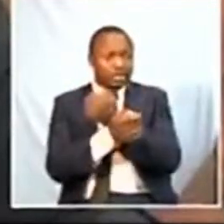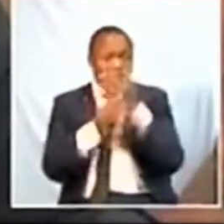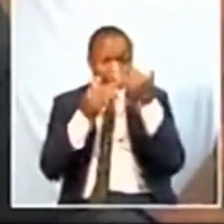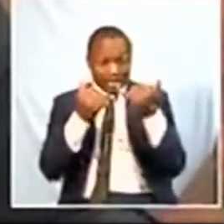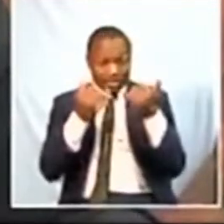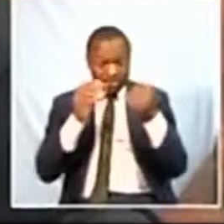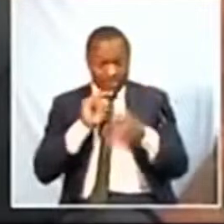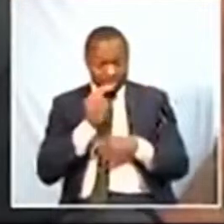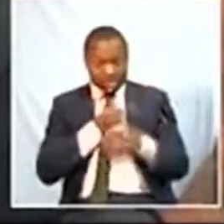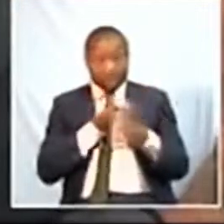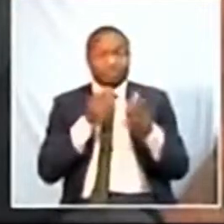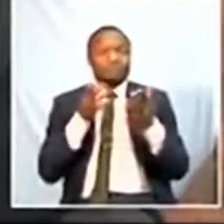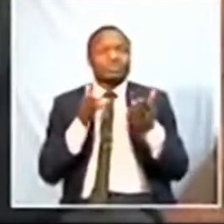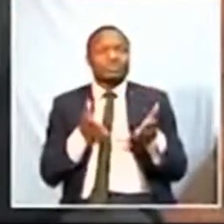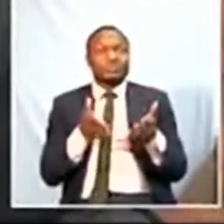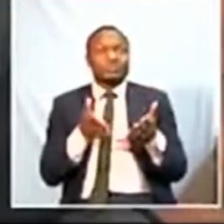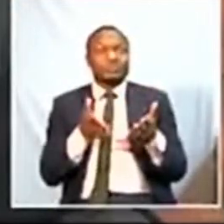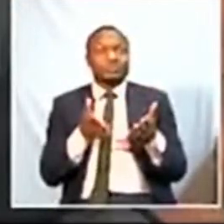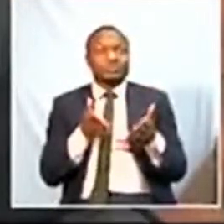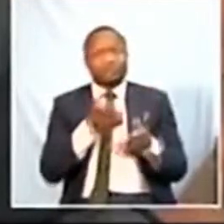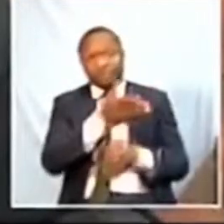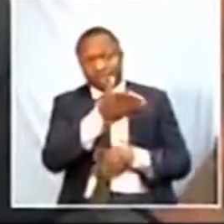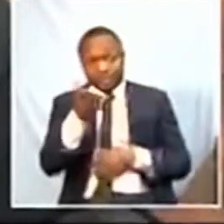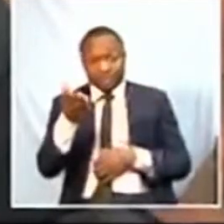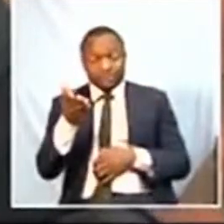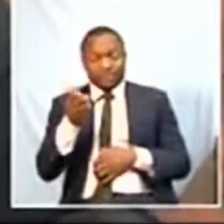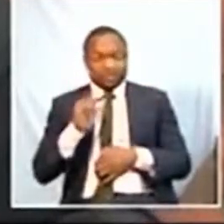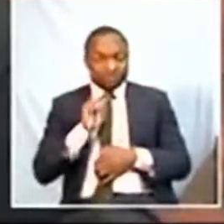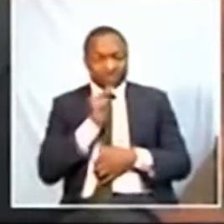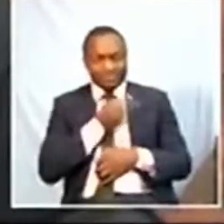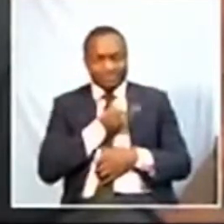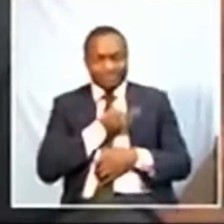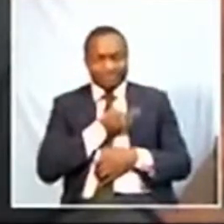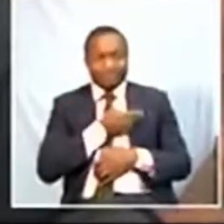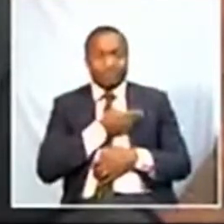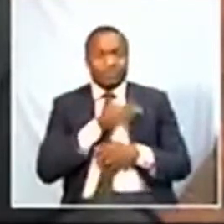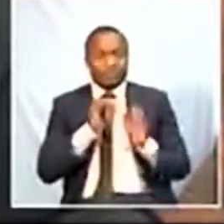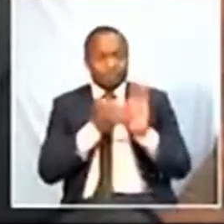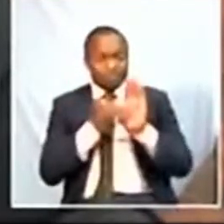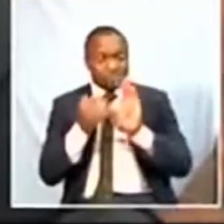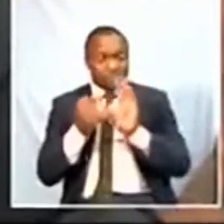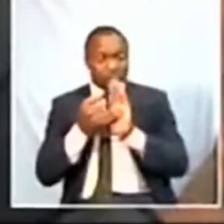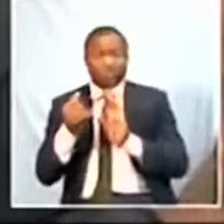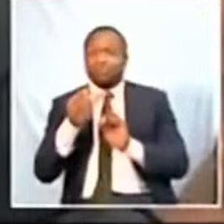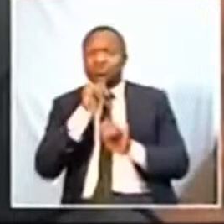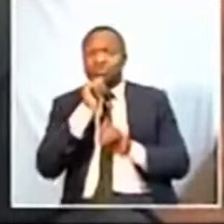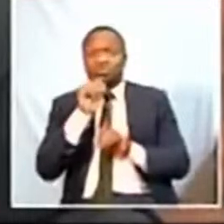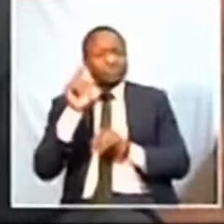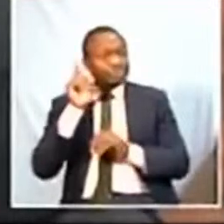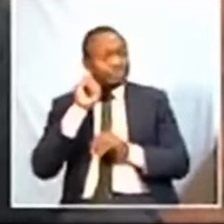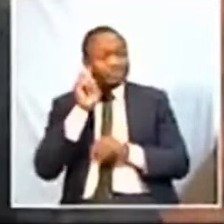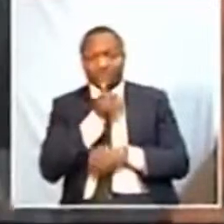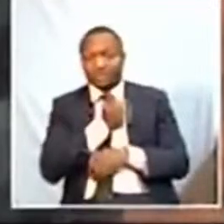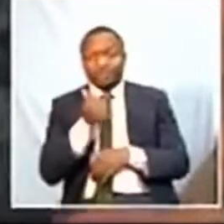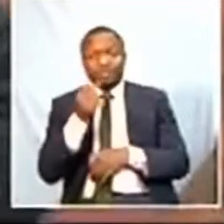here with these great ones. For us is to highlight. We are not going to listen to anyone. As long as we were